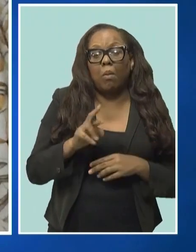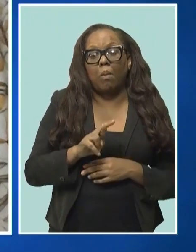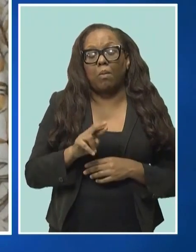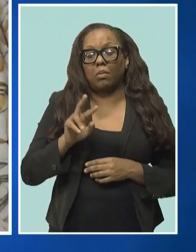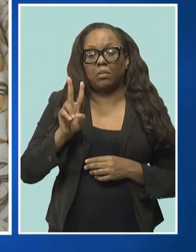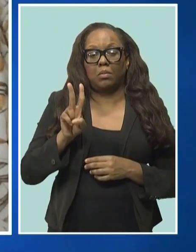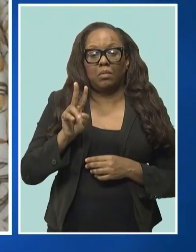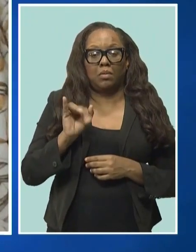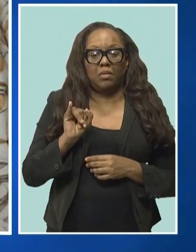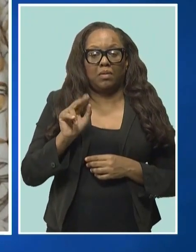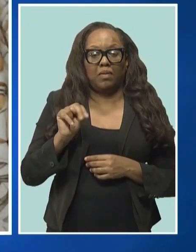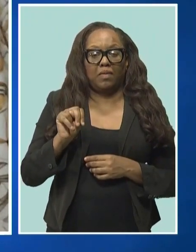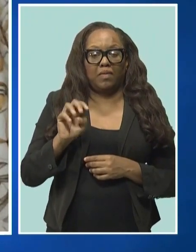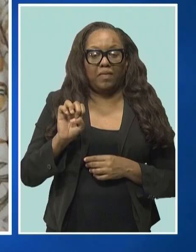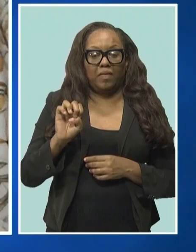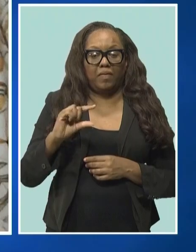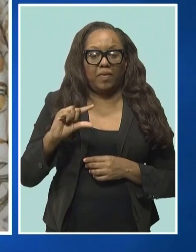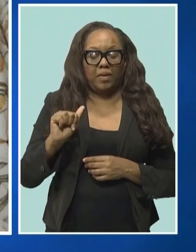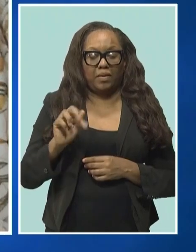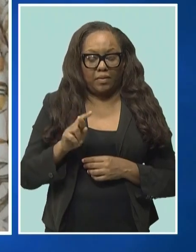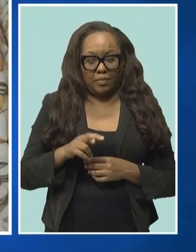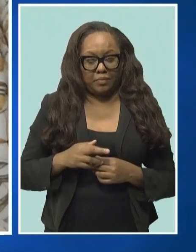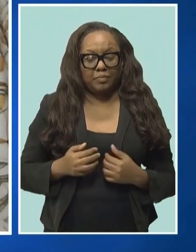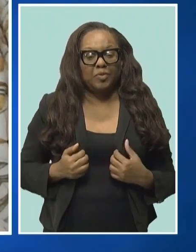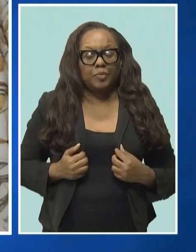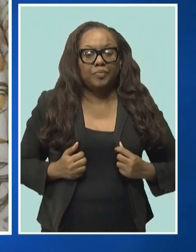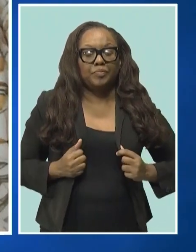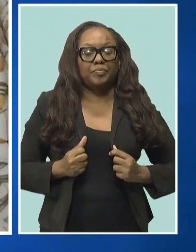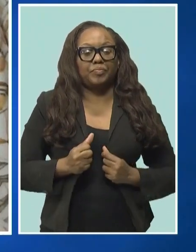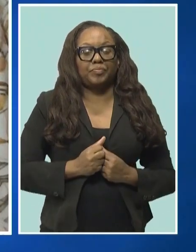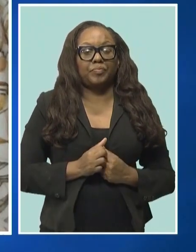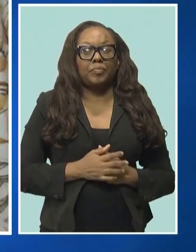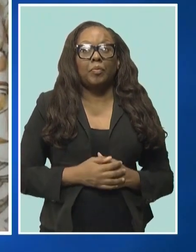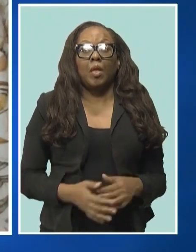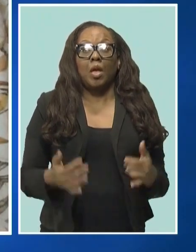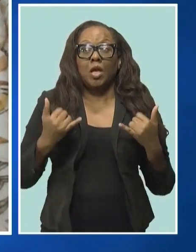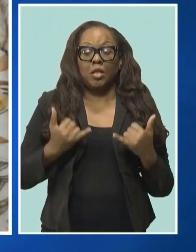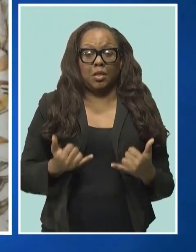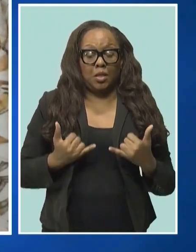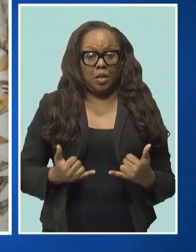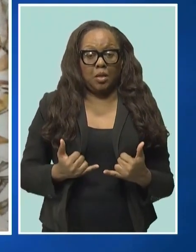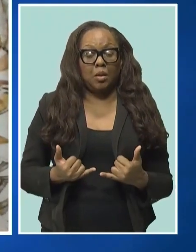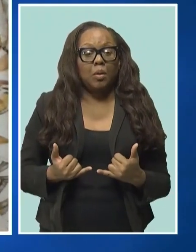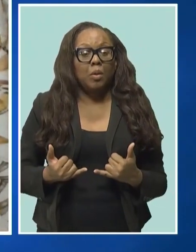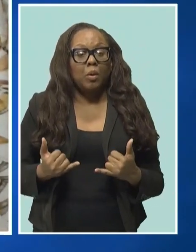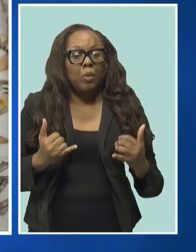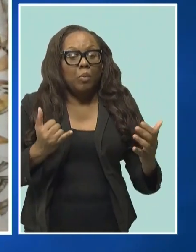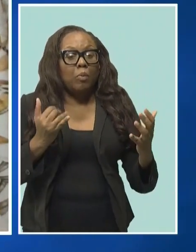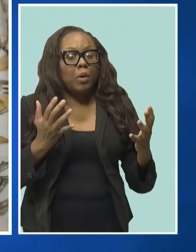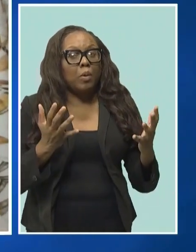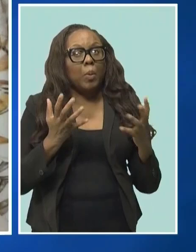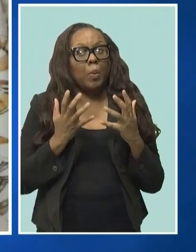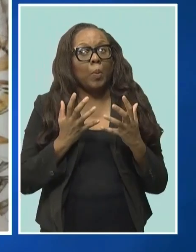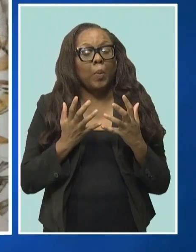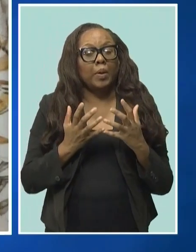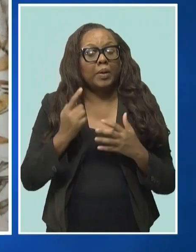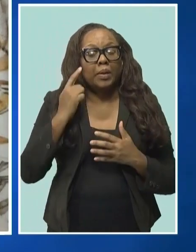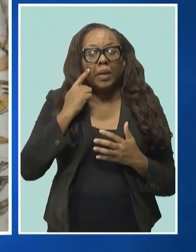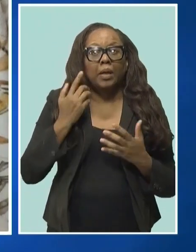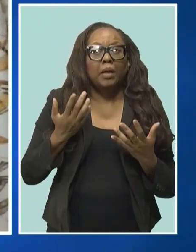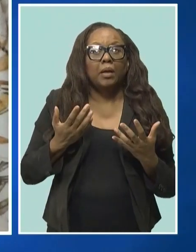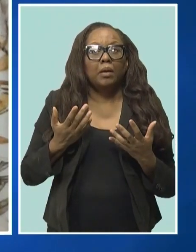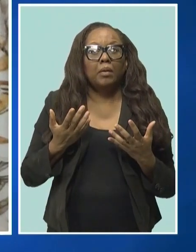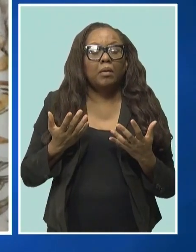issue that we are beginning to think about is how they could potentially be dealt with